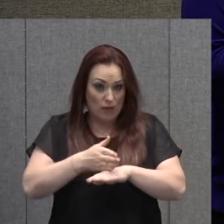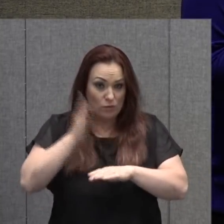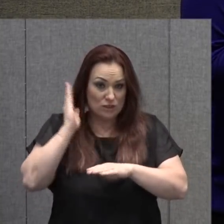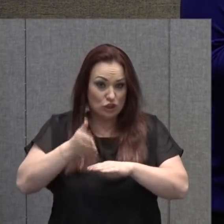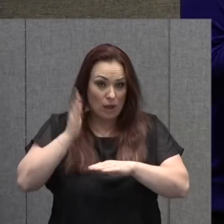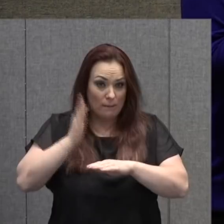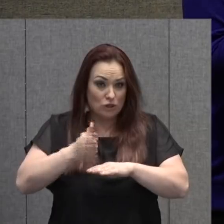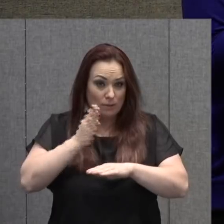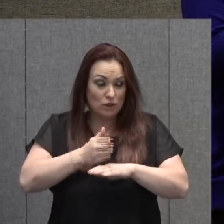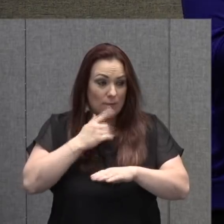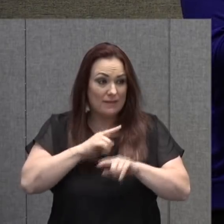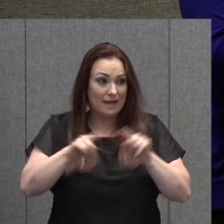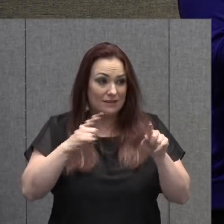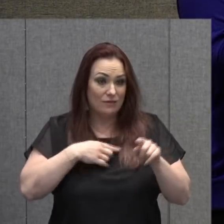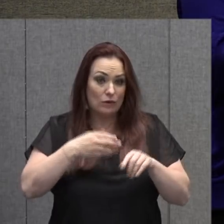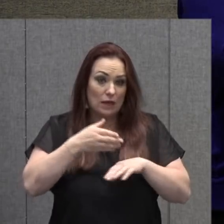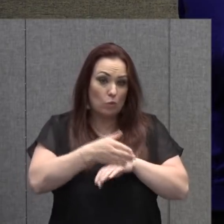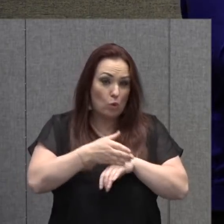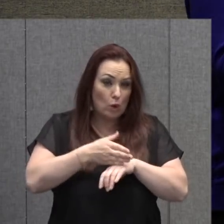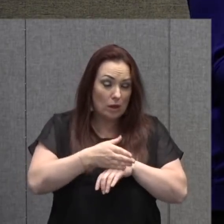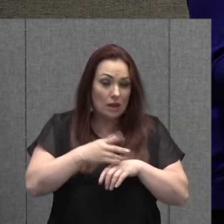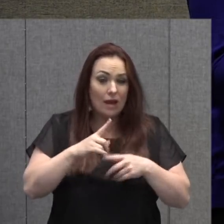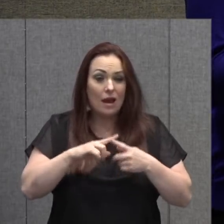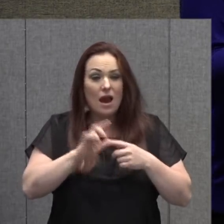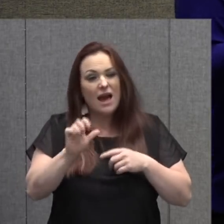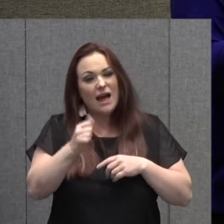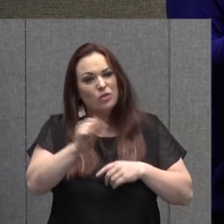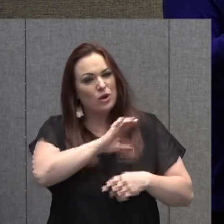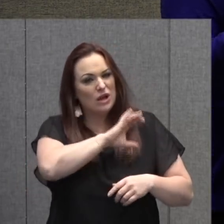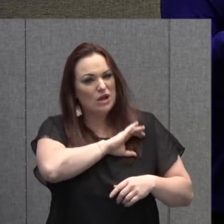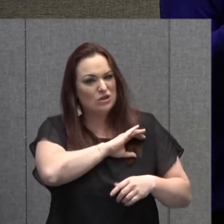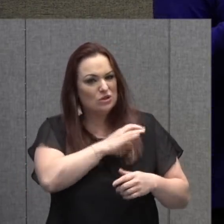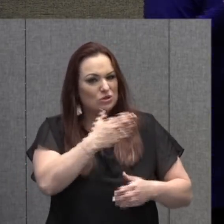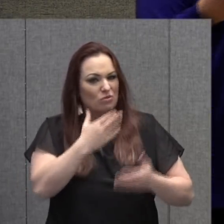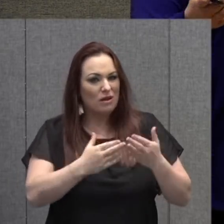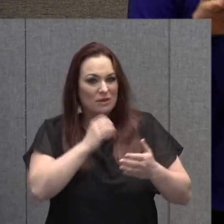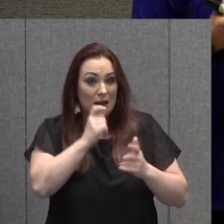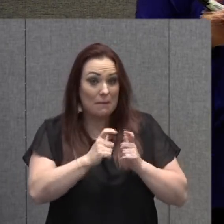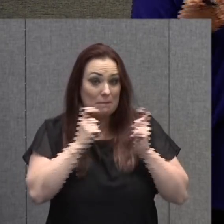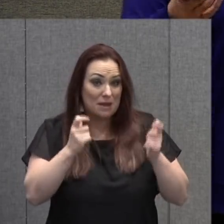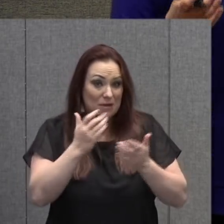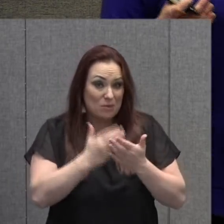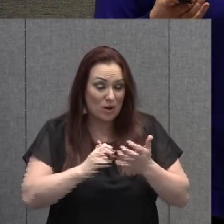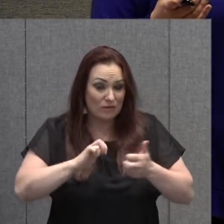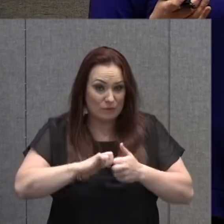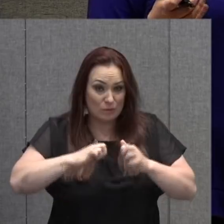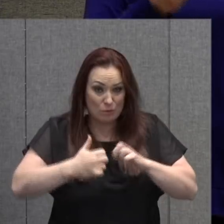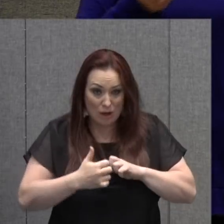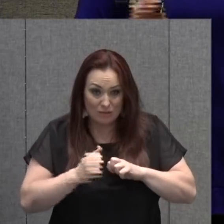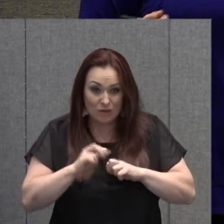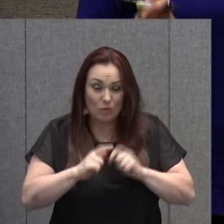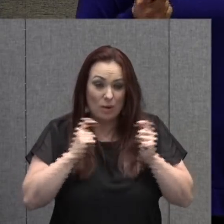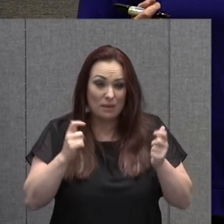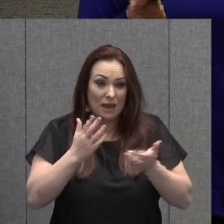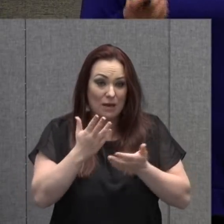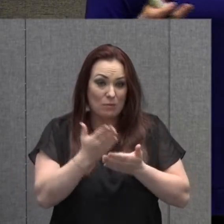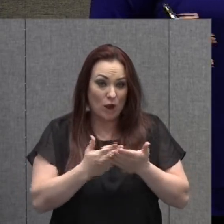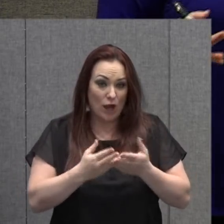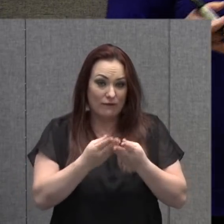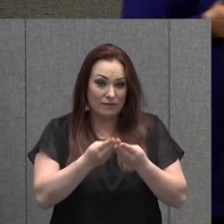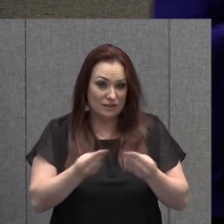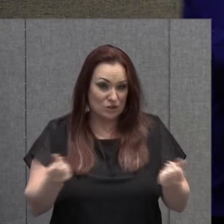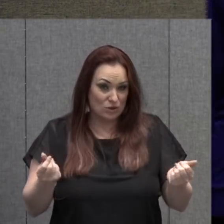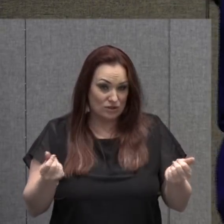story, they may not have been a huge part of the problem and solution, but we needed them still to make the story